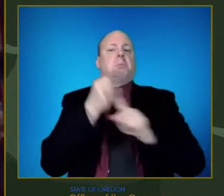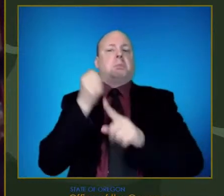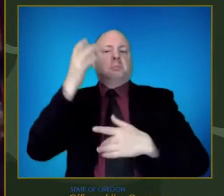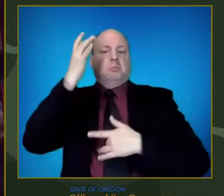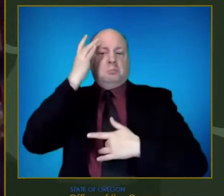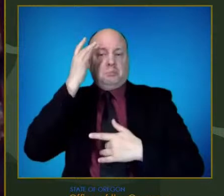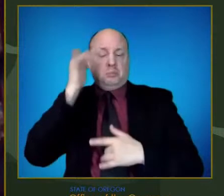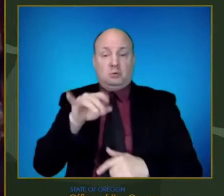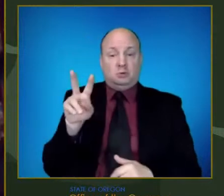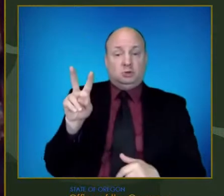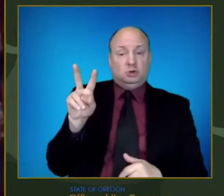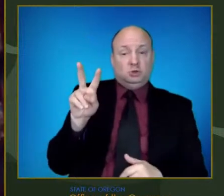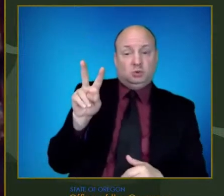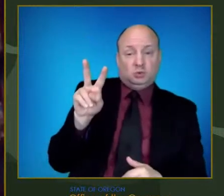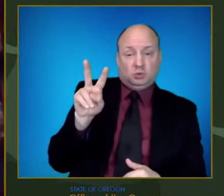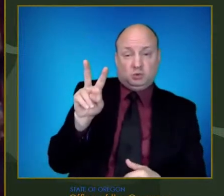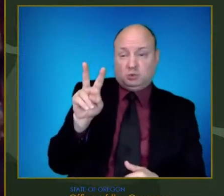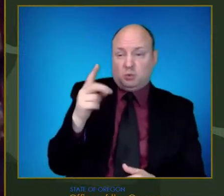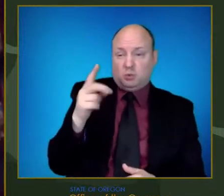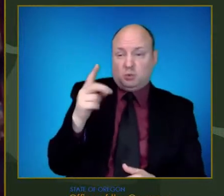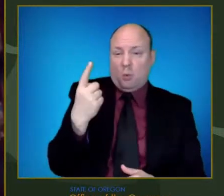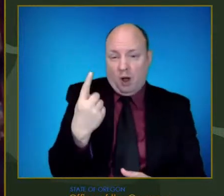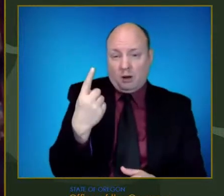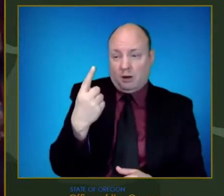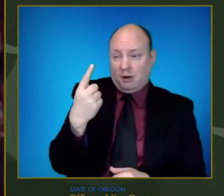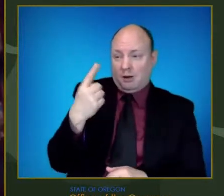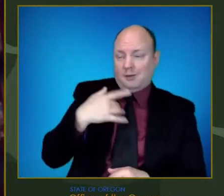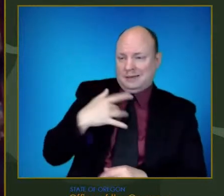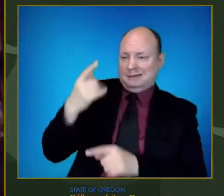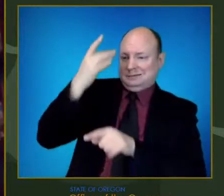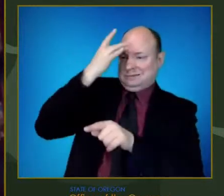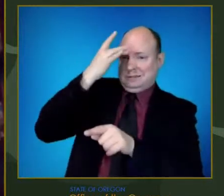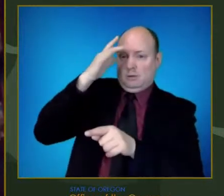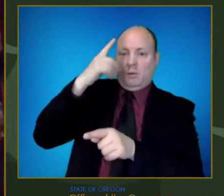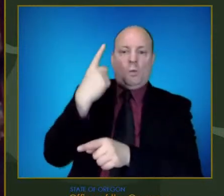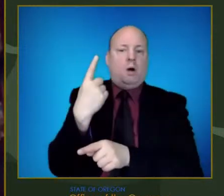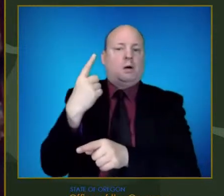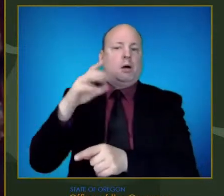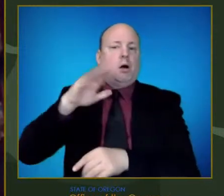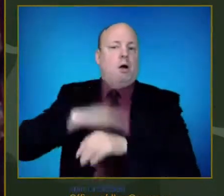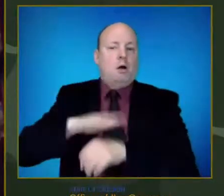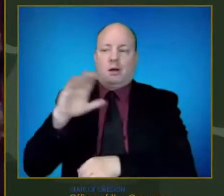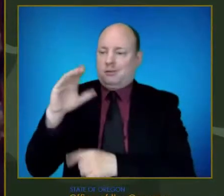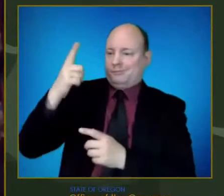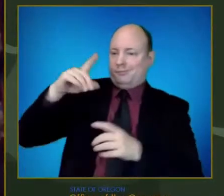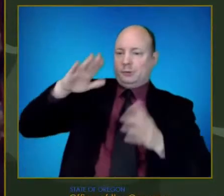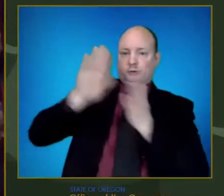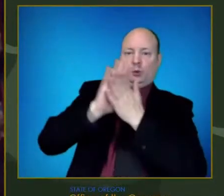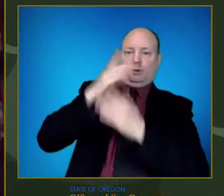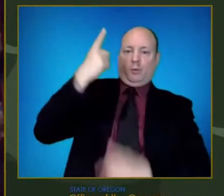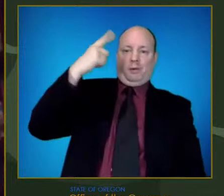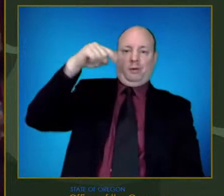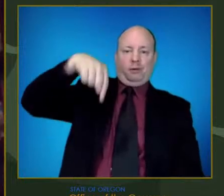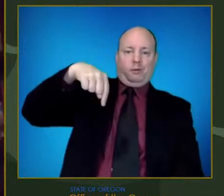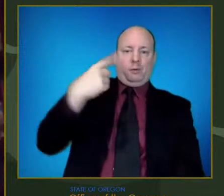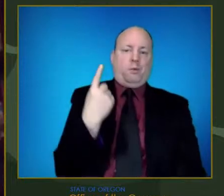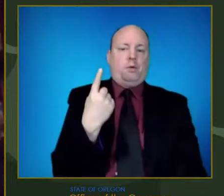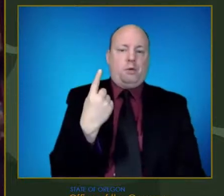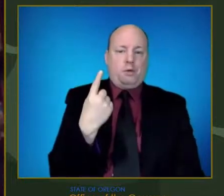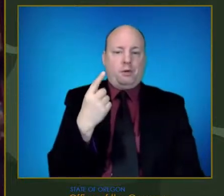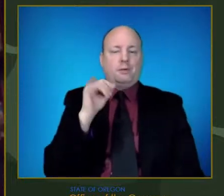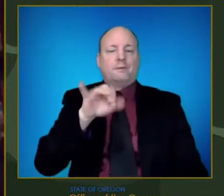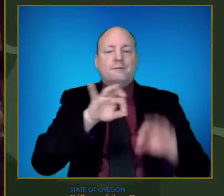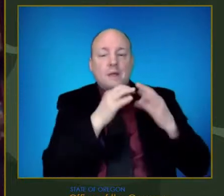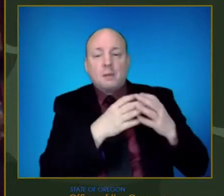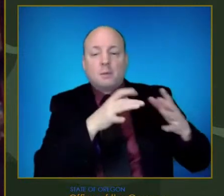on campus, and 168 outbreaks had 2 or more cases. But on closer examination,